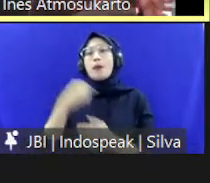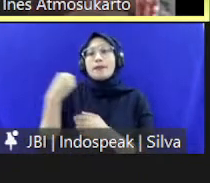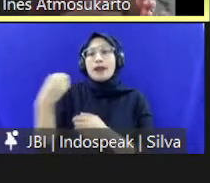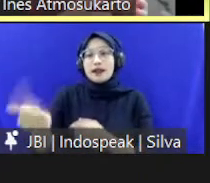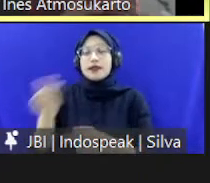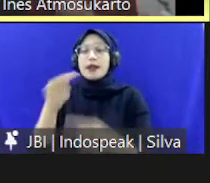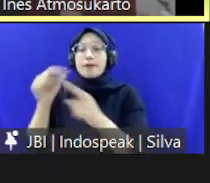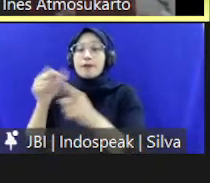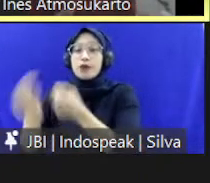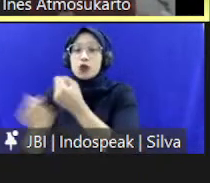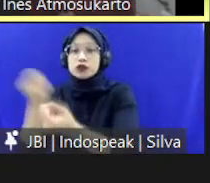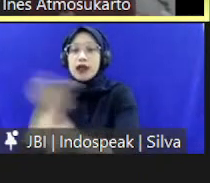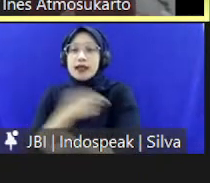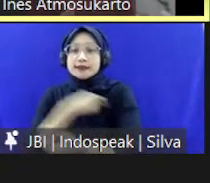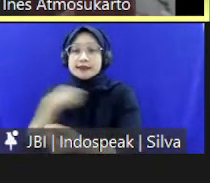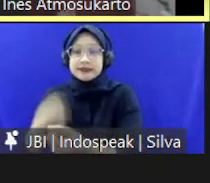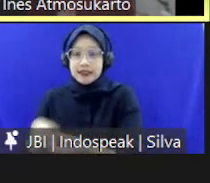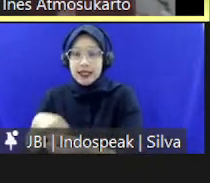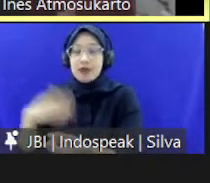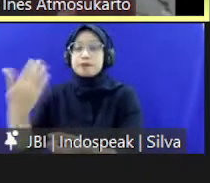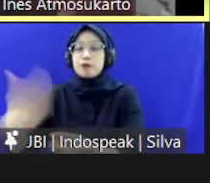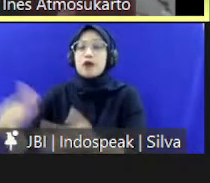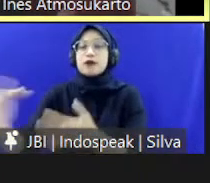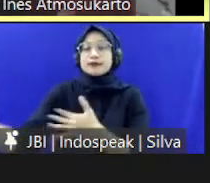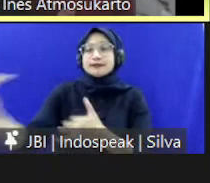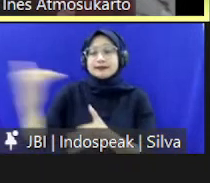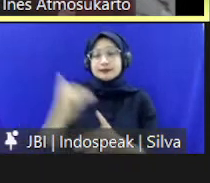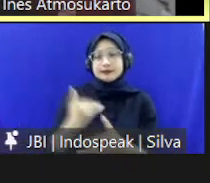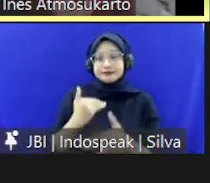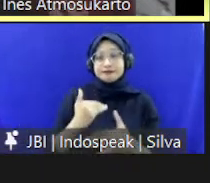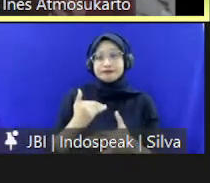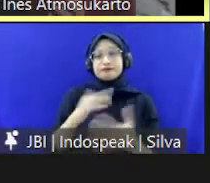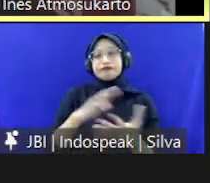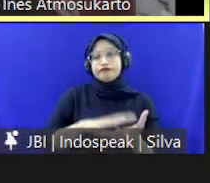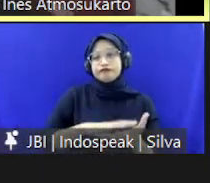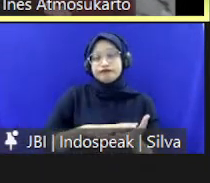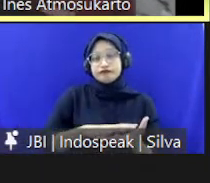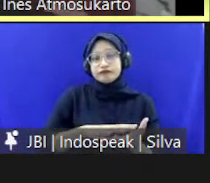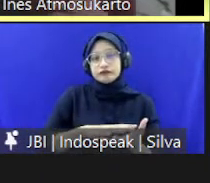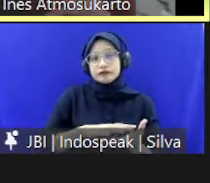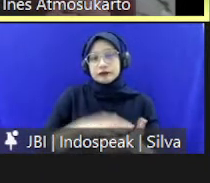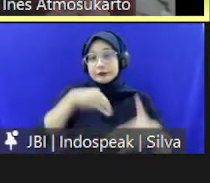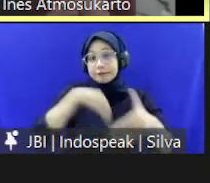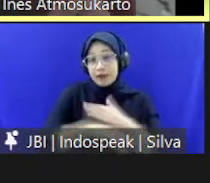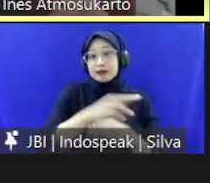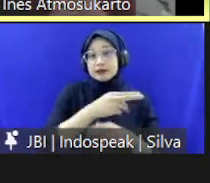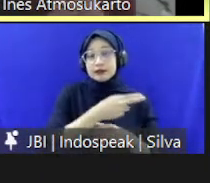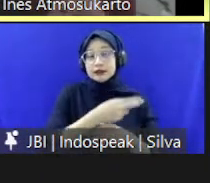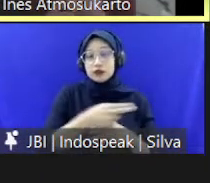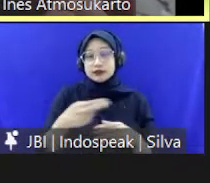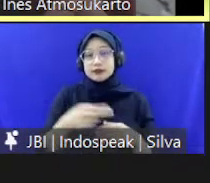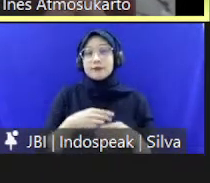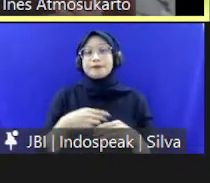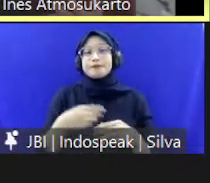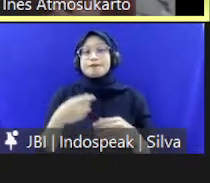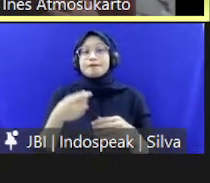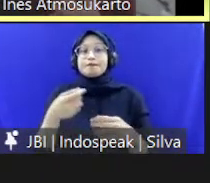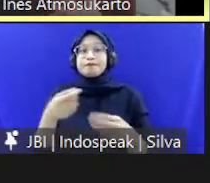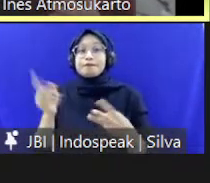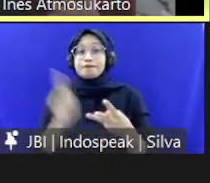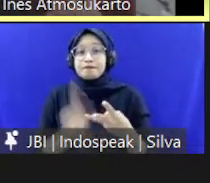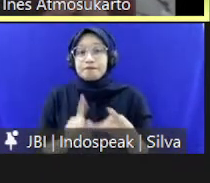then bottled up in Indonesia. Pak Budi, as a